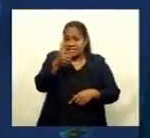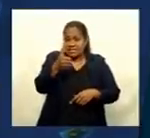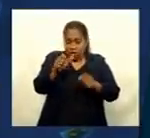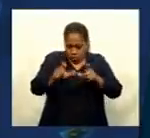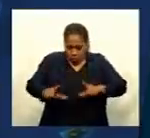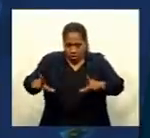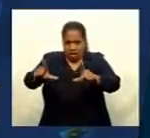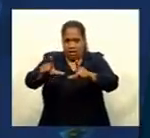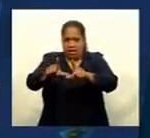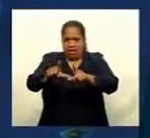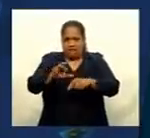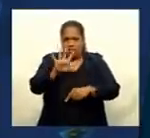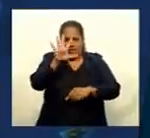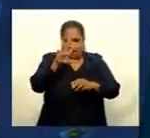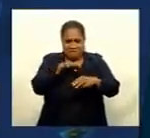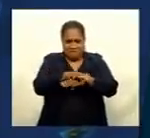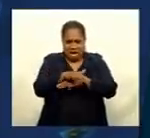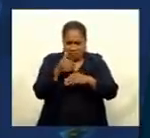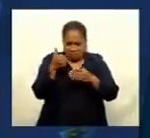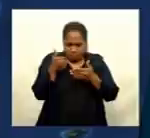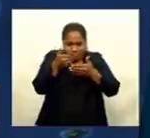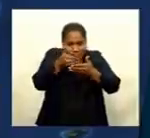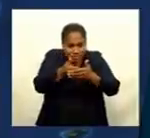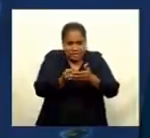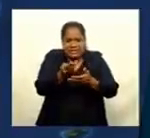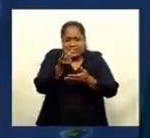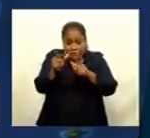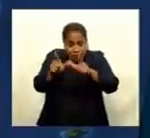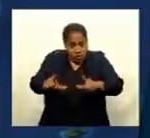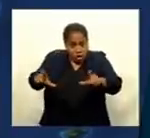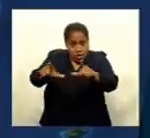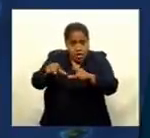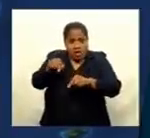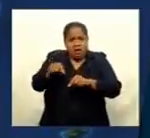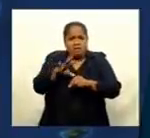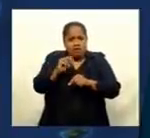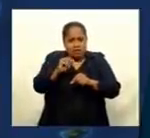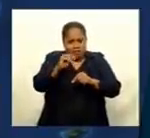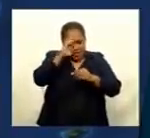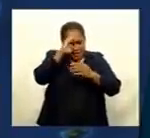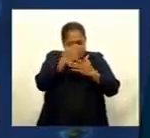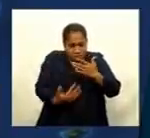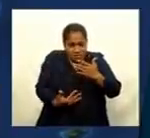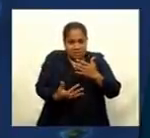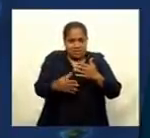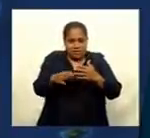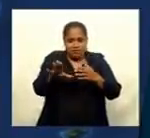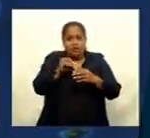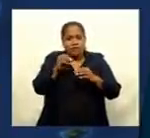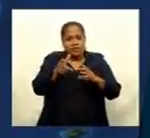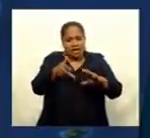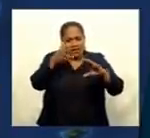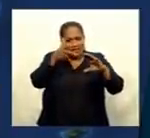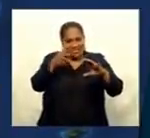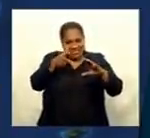over this 5-month period. Some of these locals range from experts in the production field in Fiji. Others